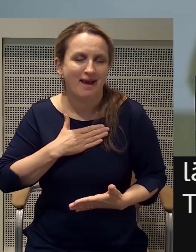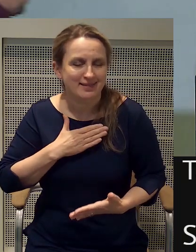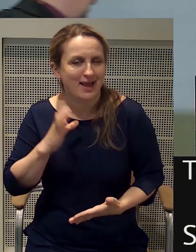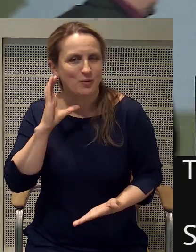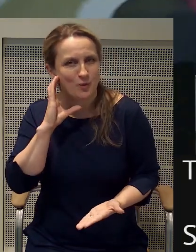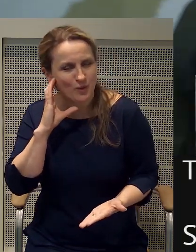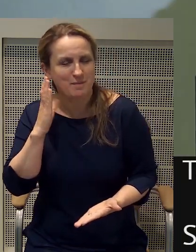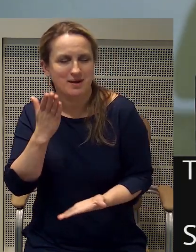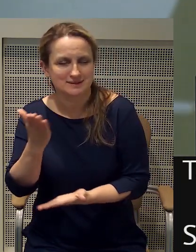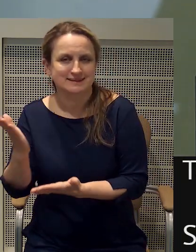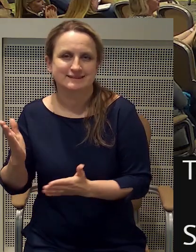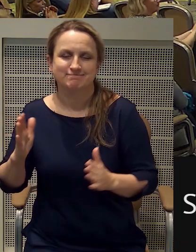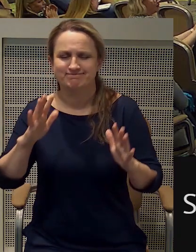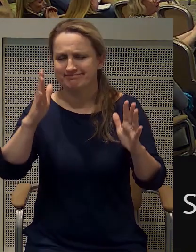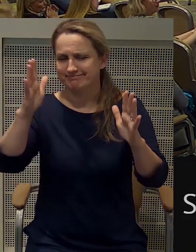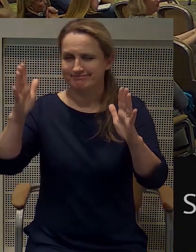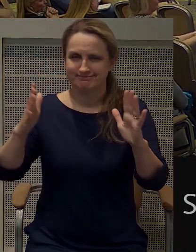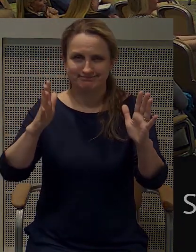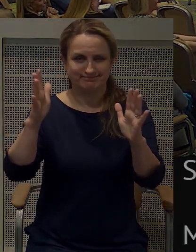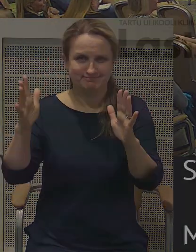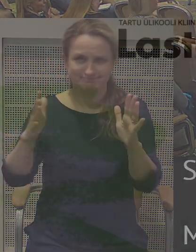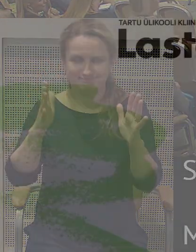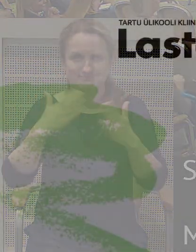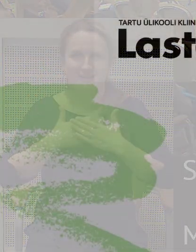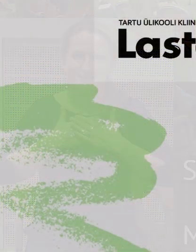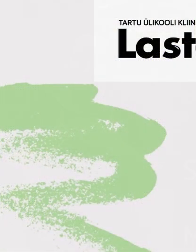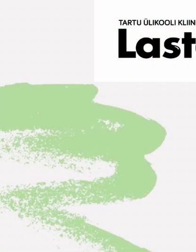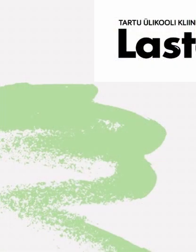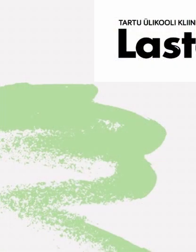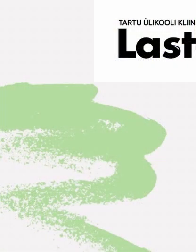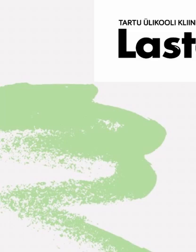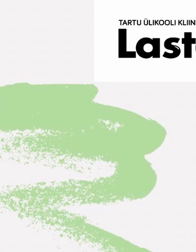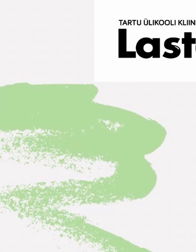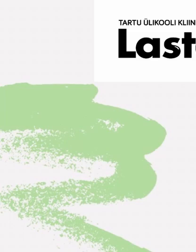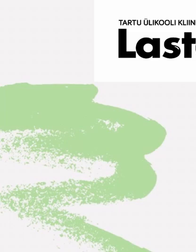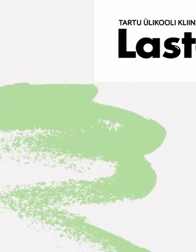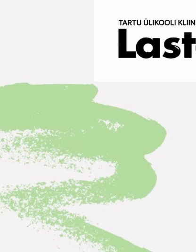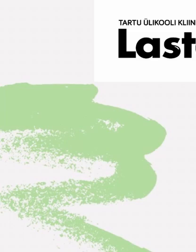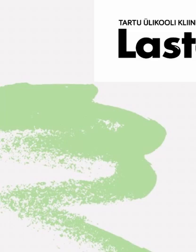you for your attention. Thank you so much, Katrin.